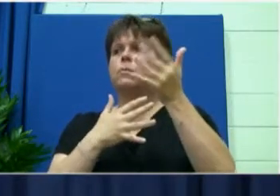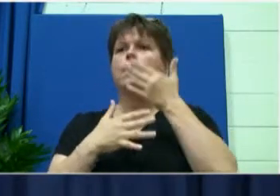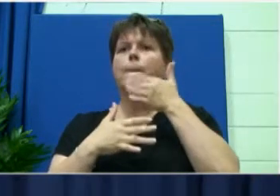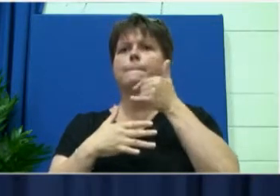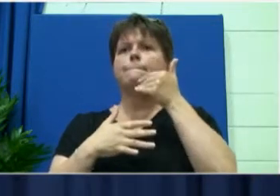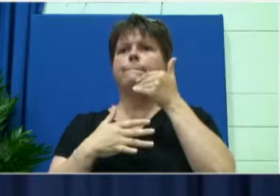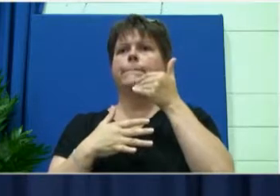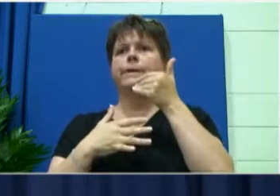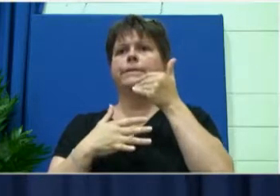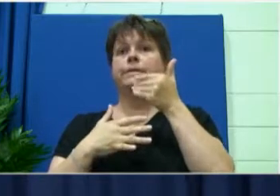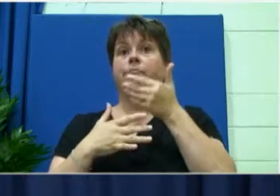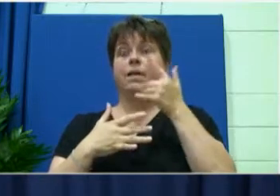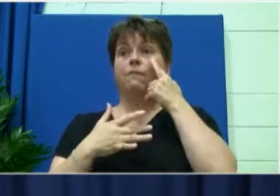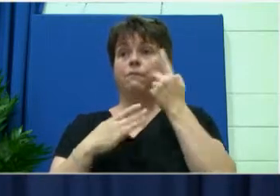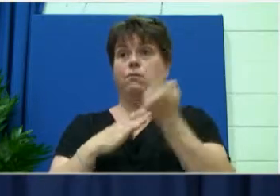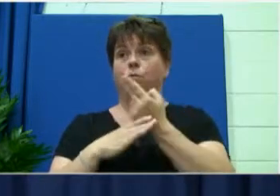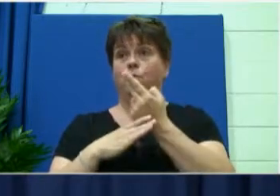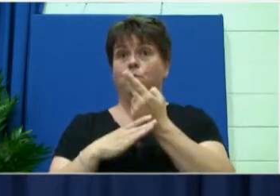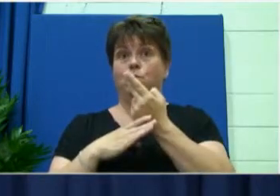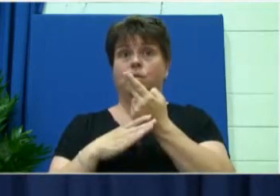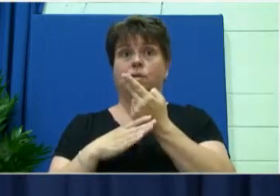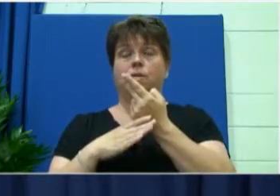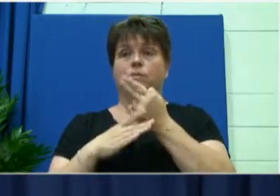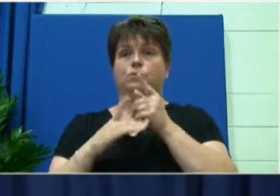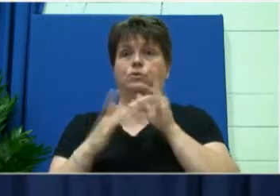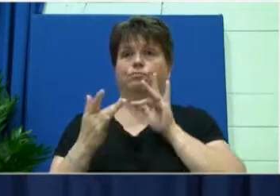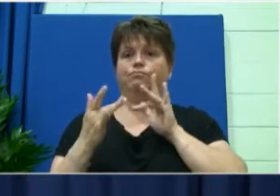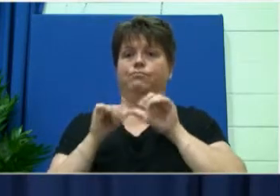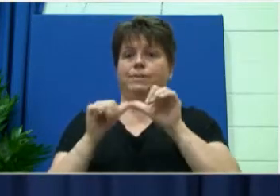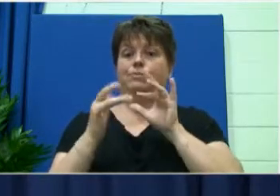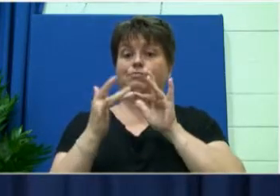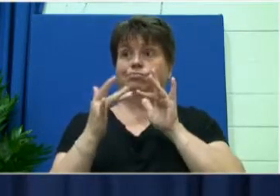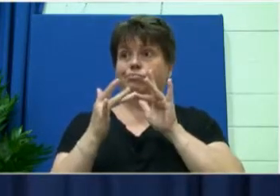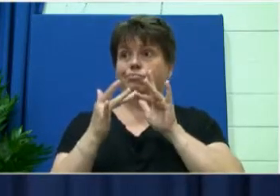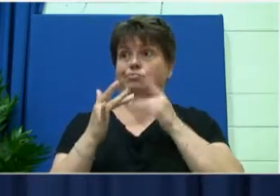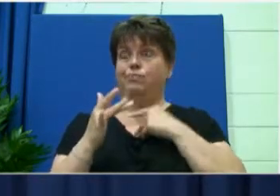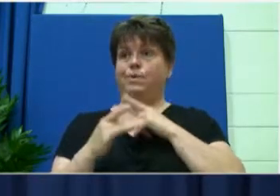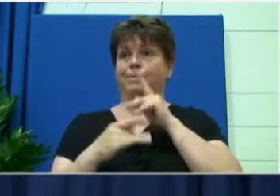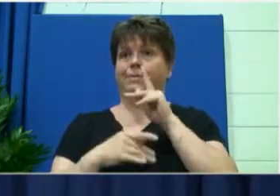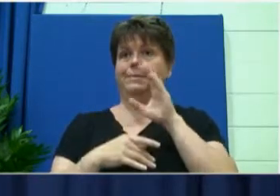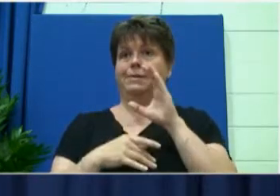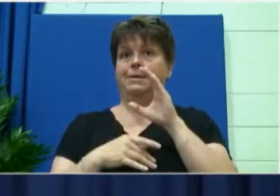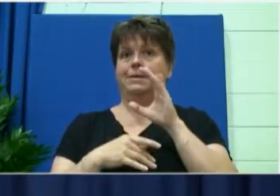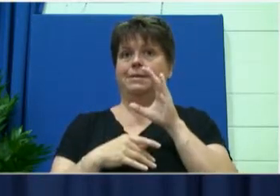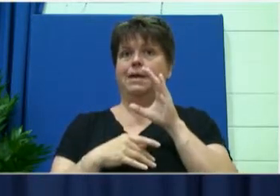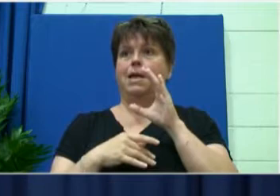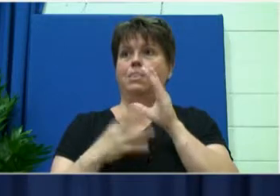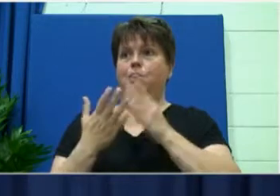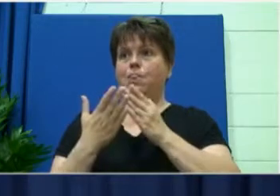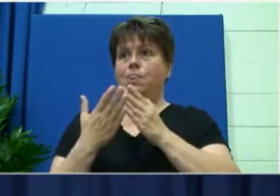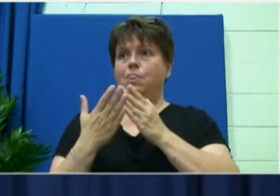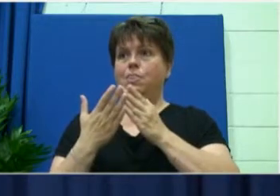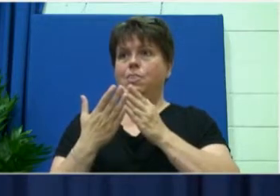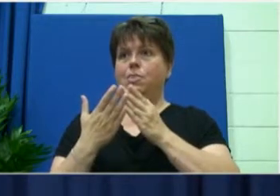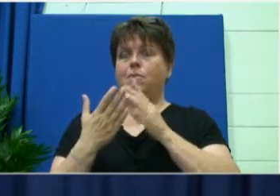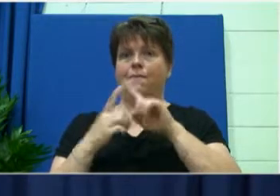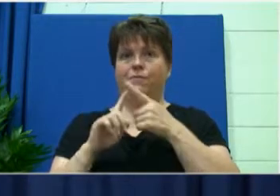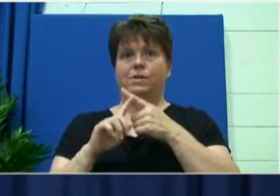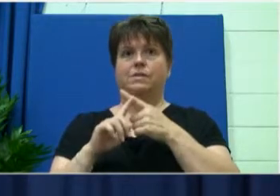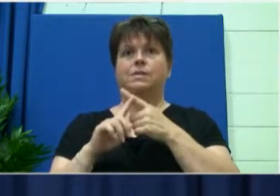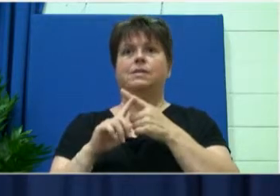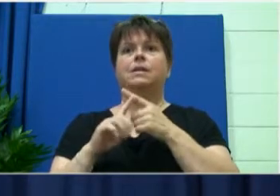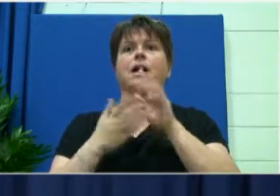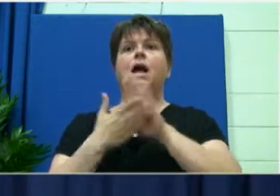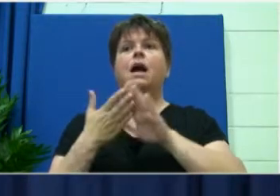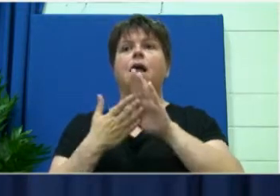best vehicle in place for which you could keep in touch with one another as well as the college is through the